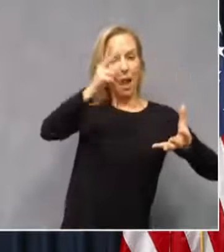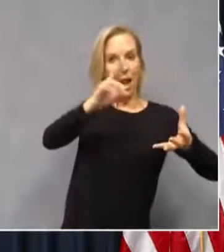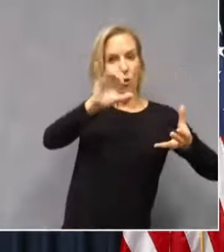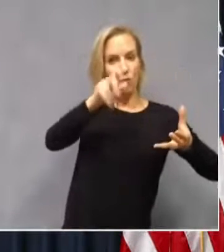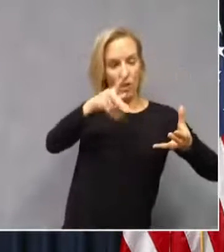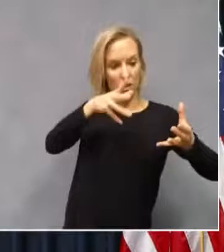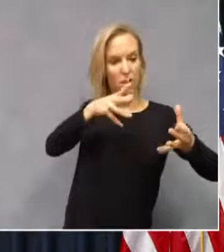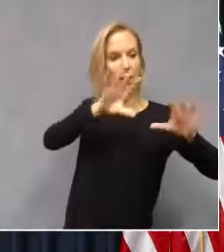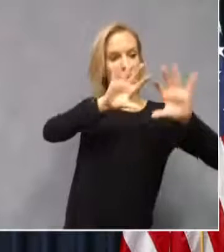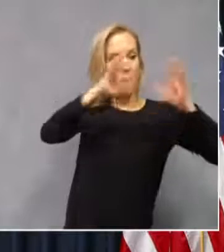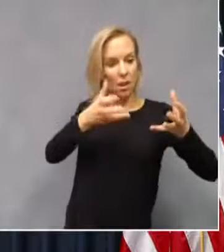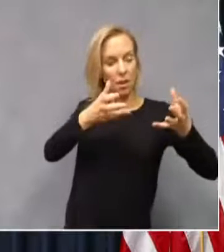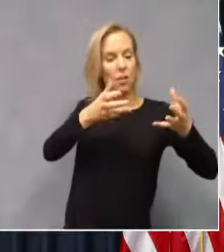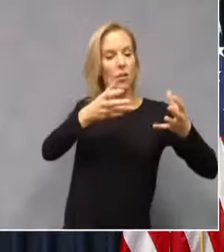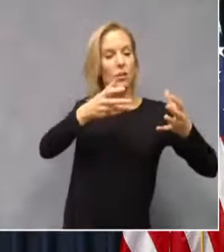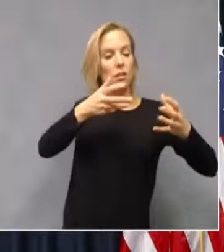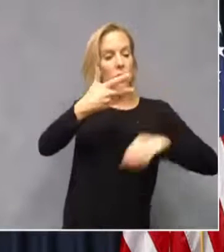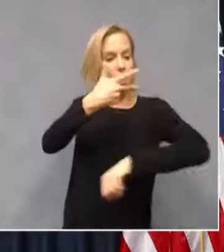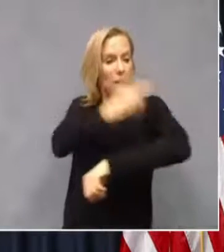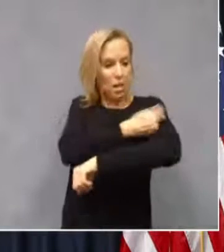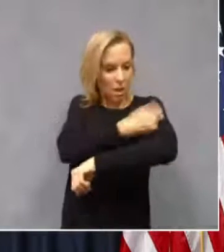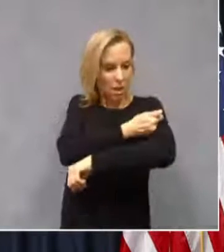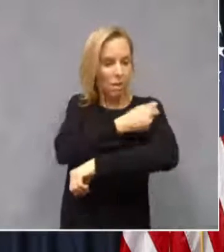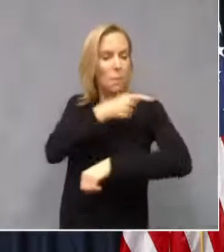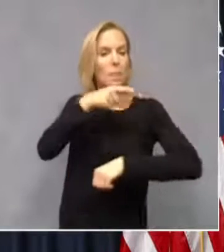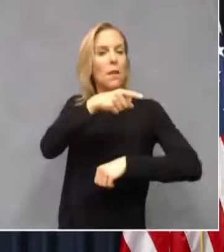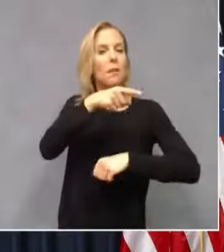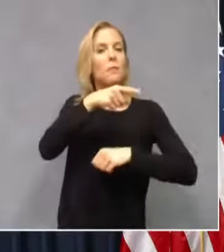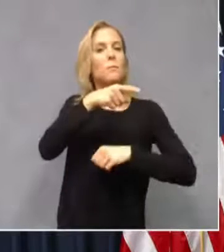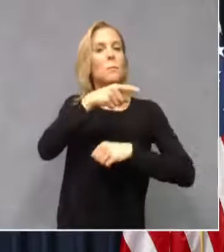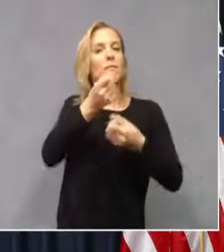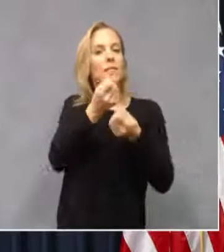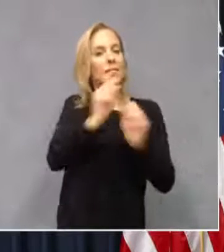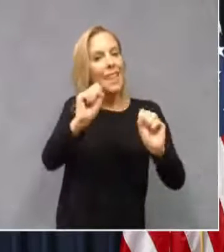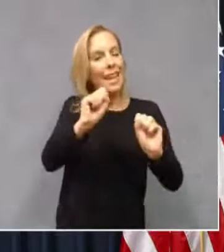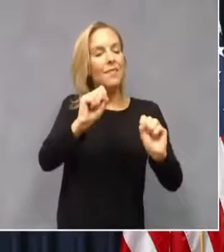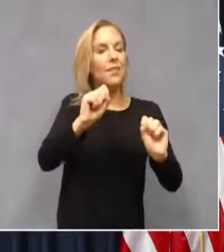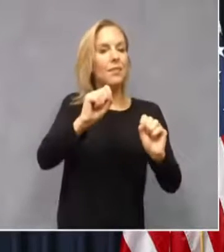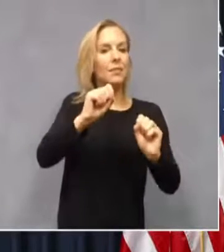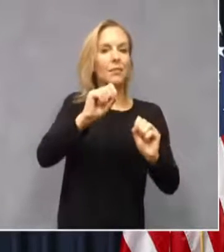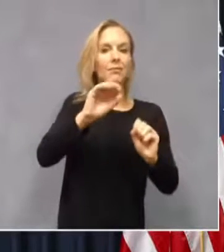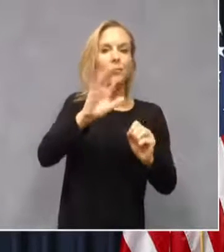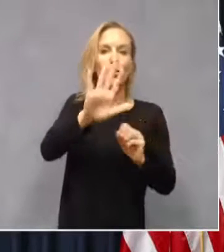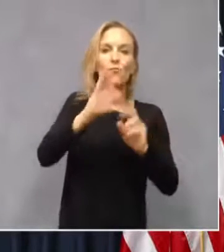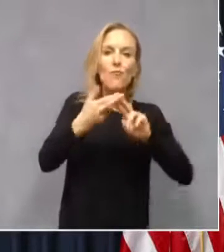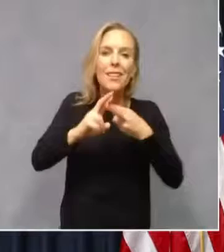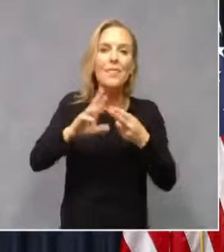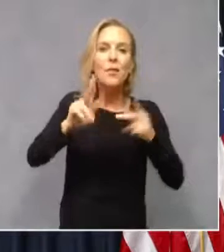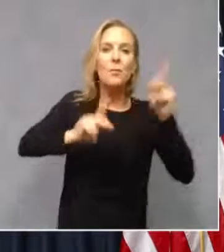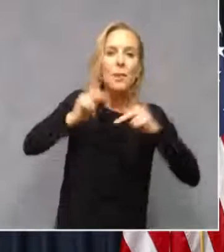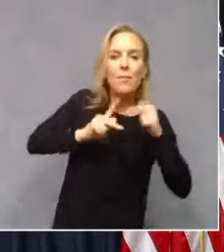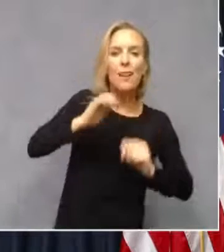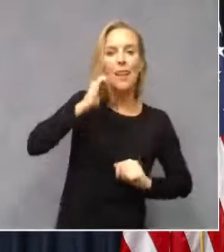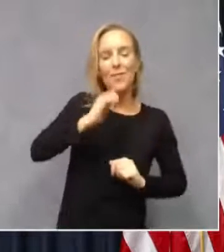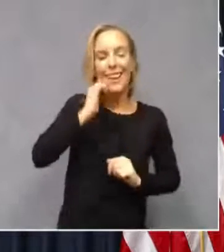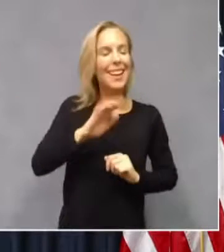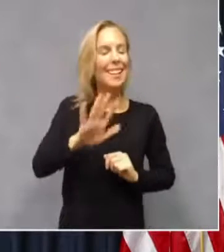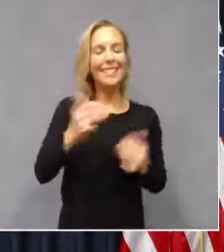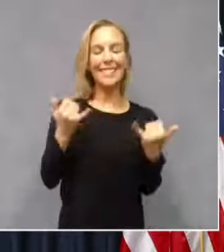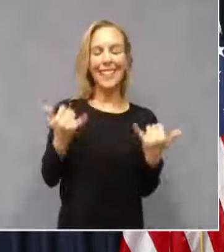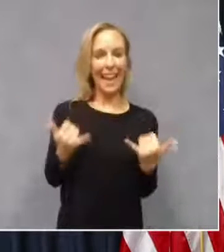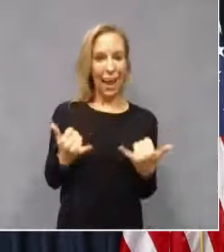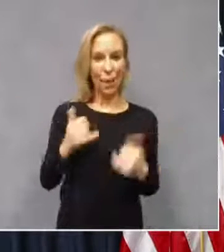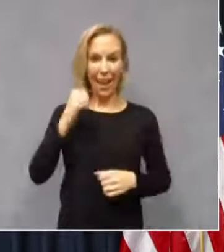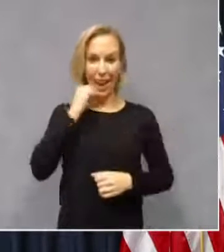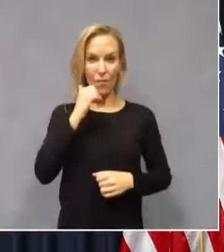into Kentucky, we're going to get them into people's arms, saving relatives and people every day. So now, every day, we